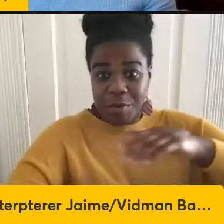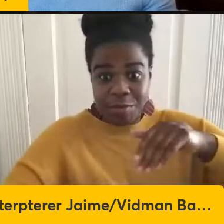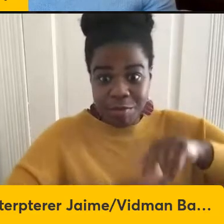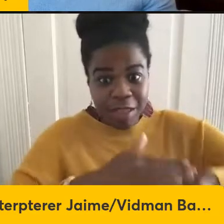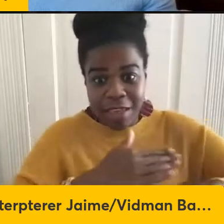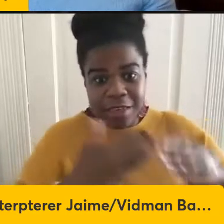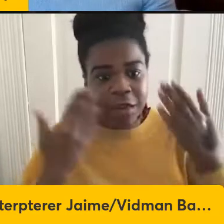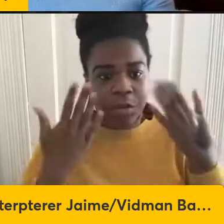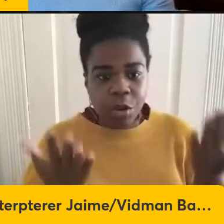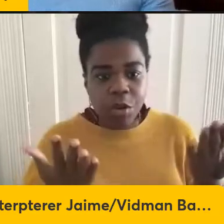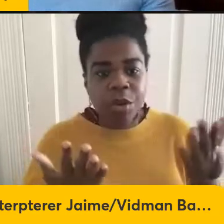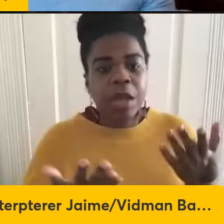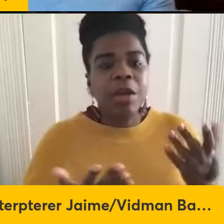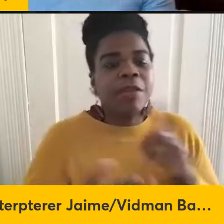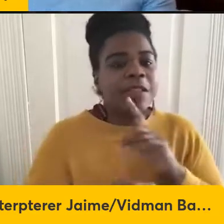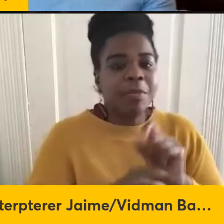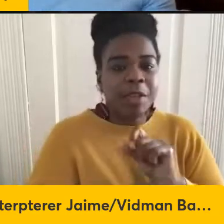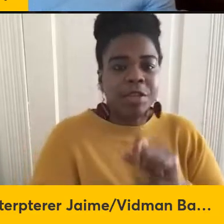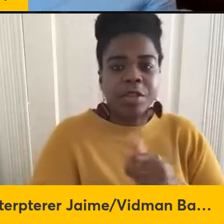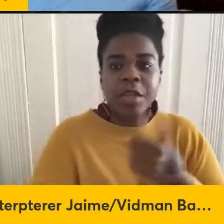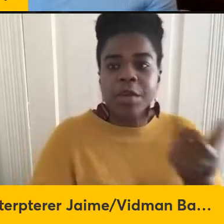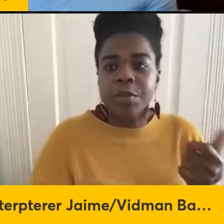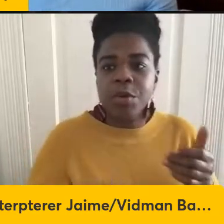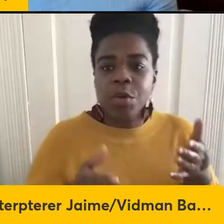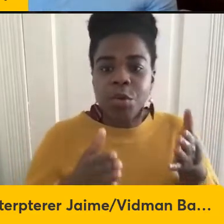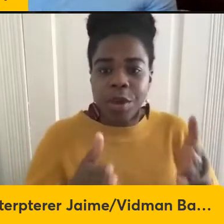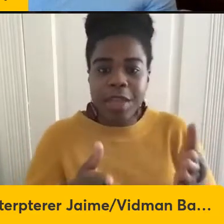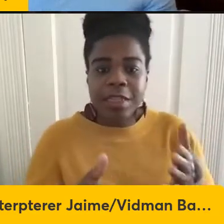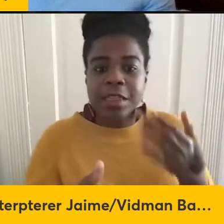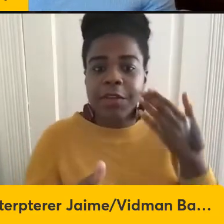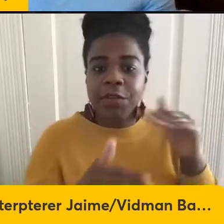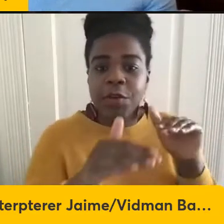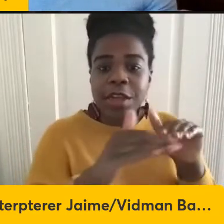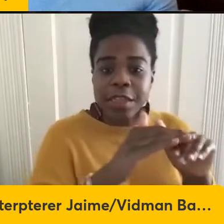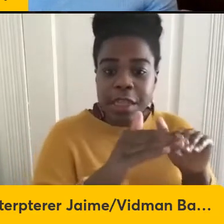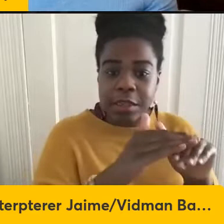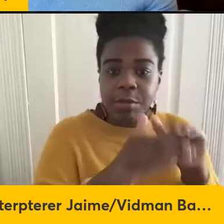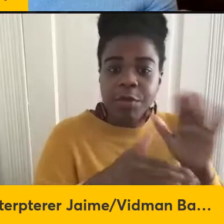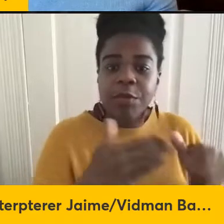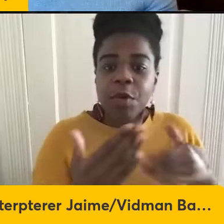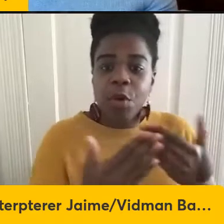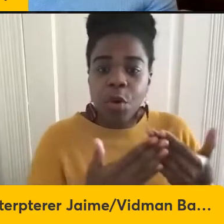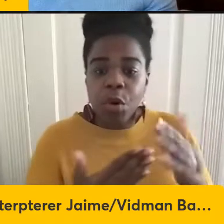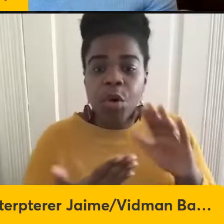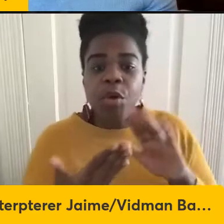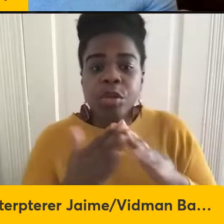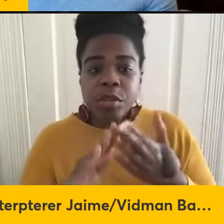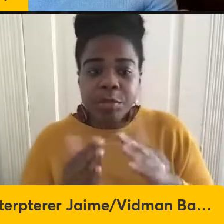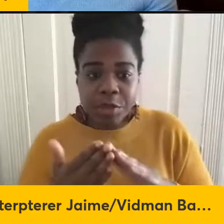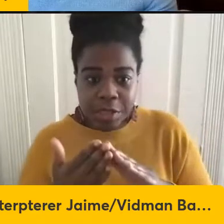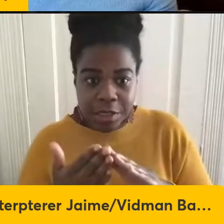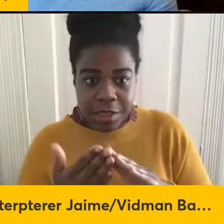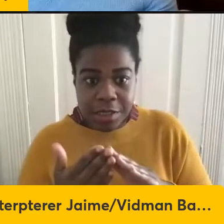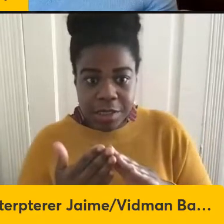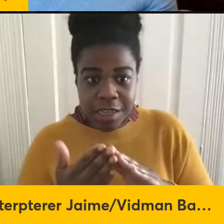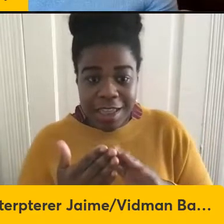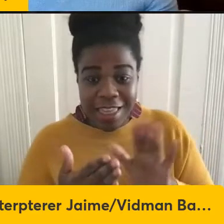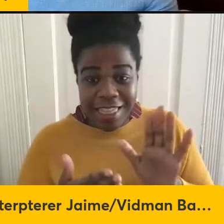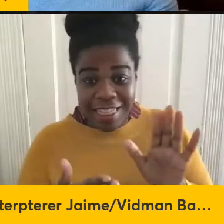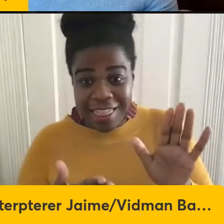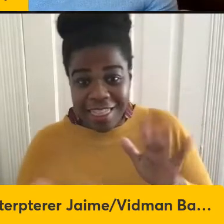of make sure that there's other ways so that we can make it accessible for all communities, and I think that's the medical